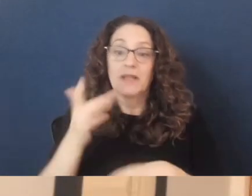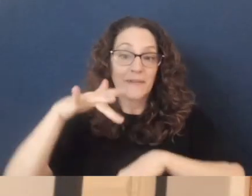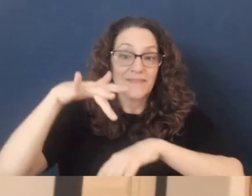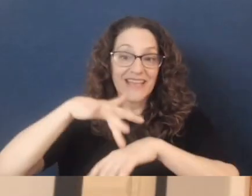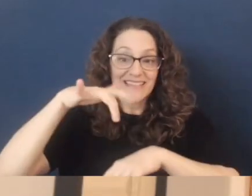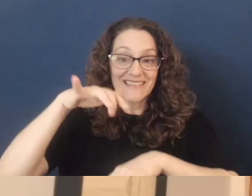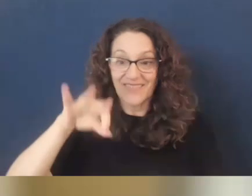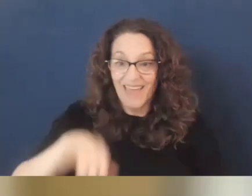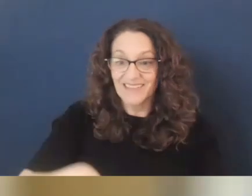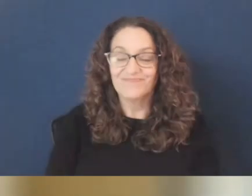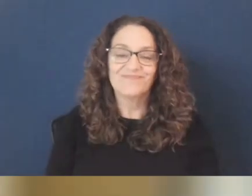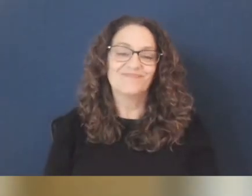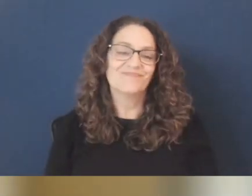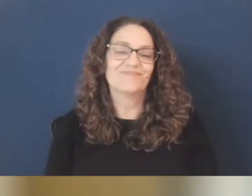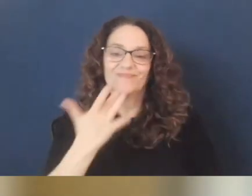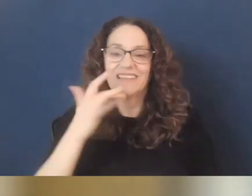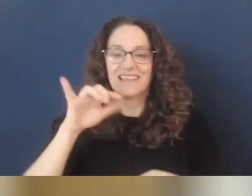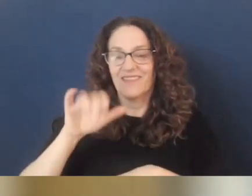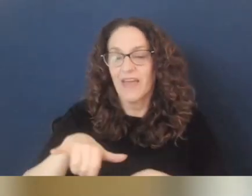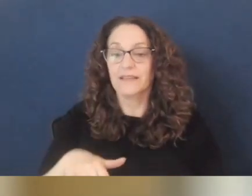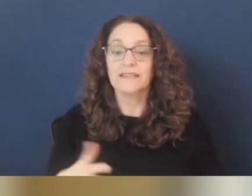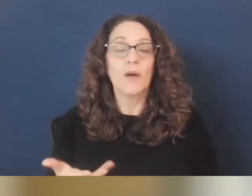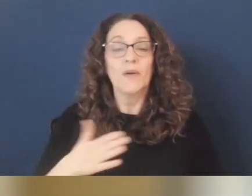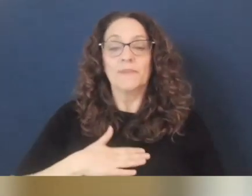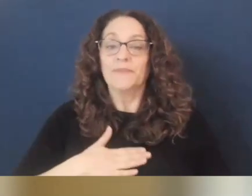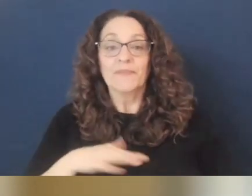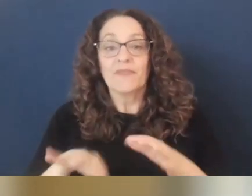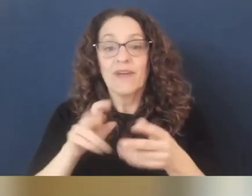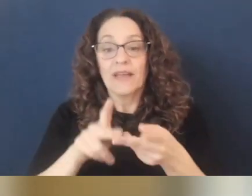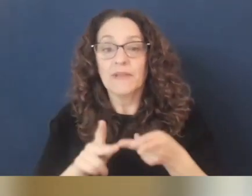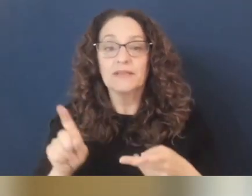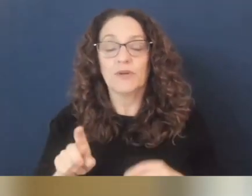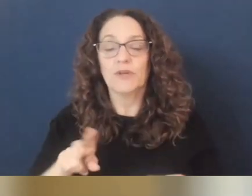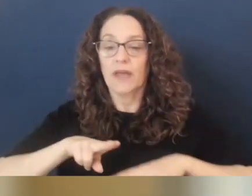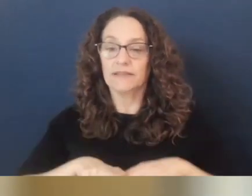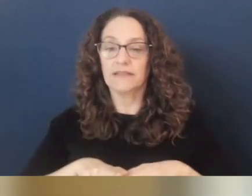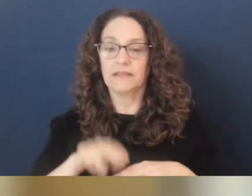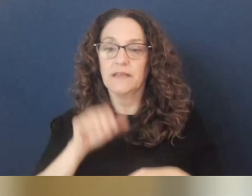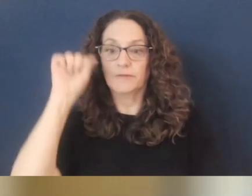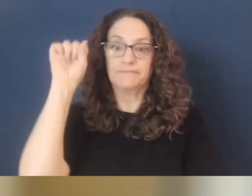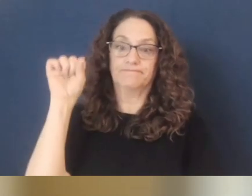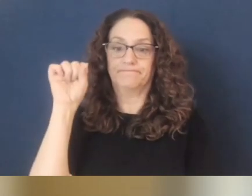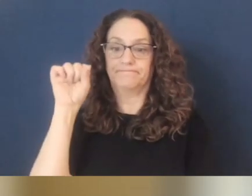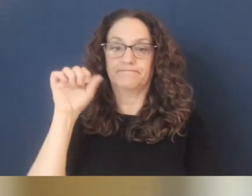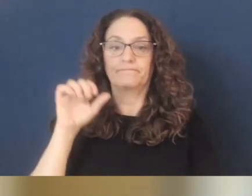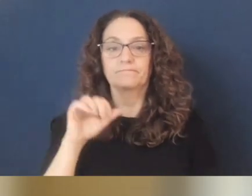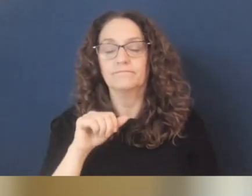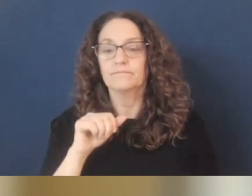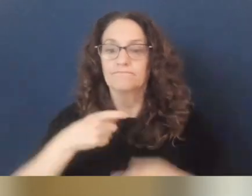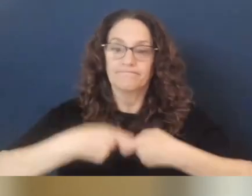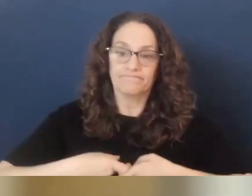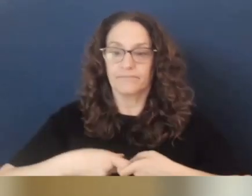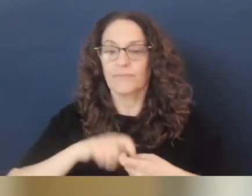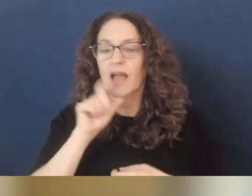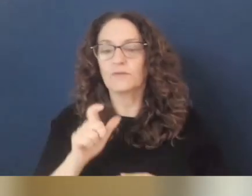please find a way of sitting where you're, you know, upright and relaxed. You don't have to go to your zafu and cross your legs.